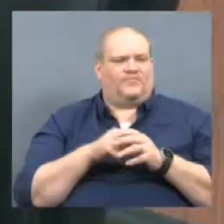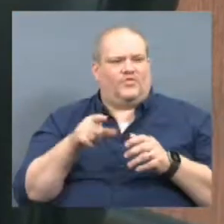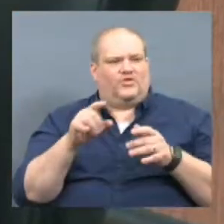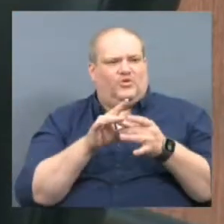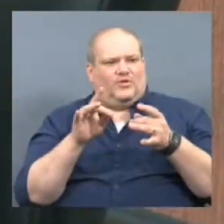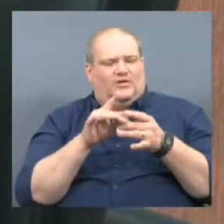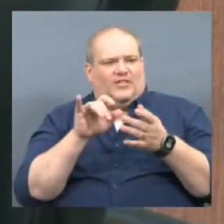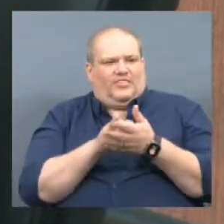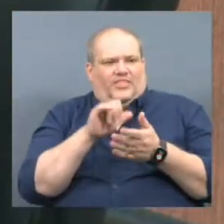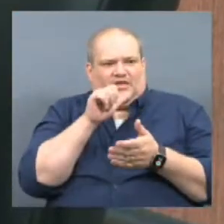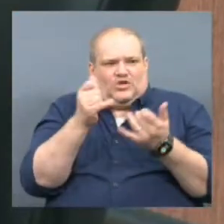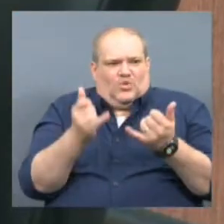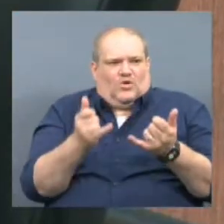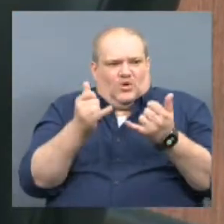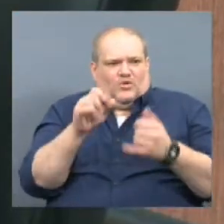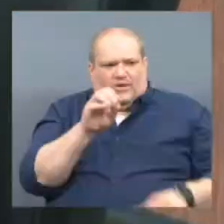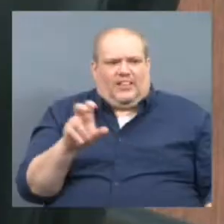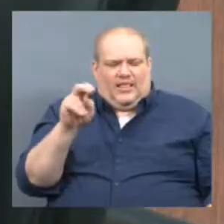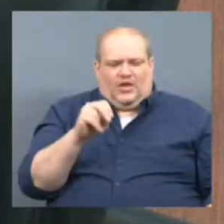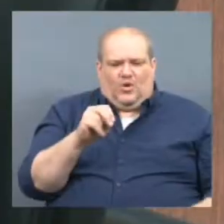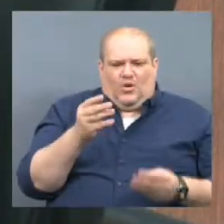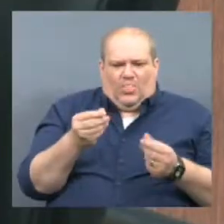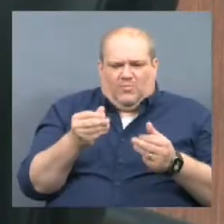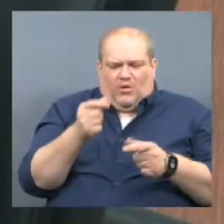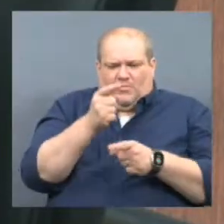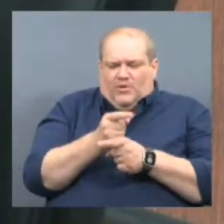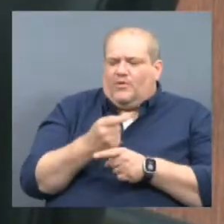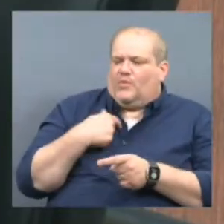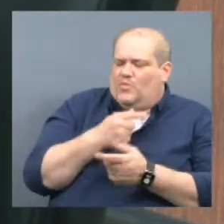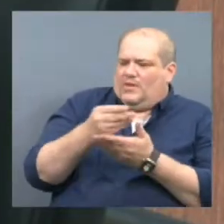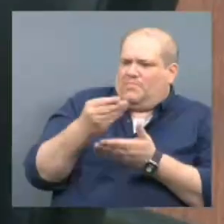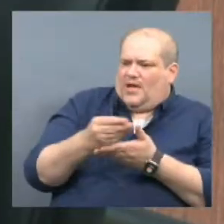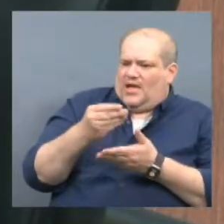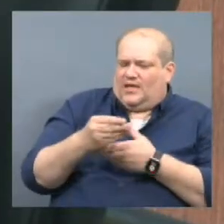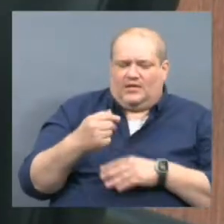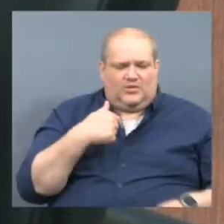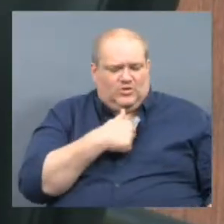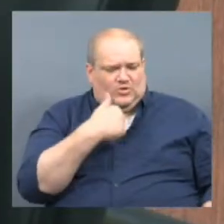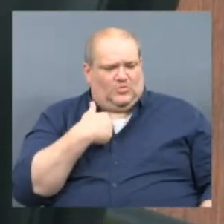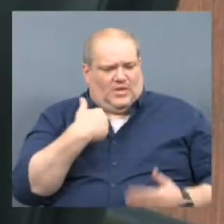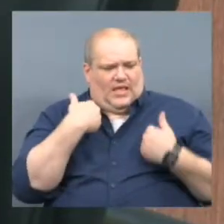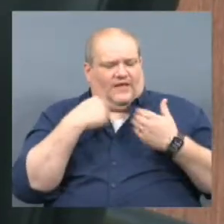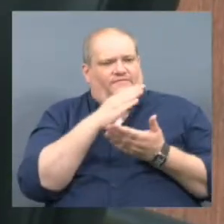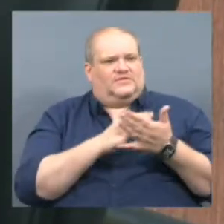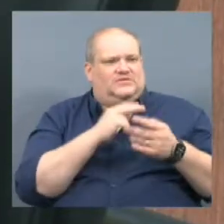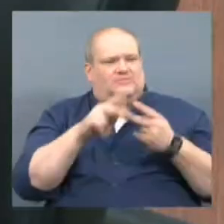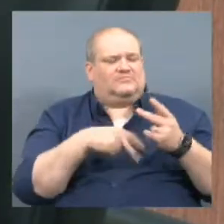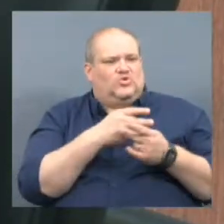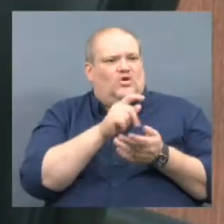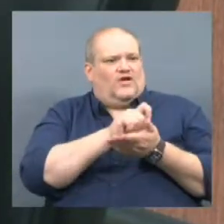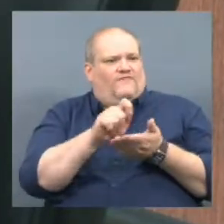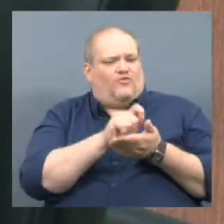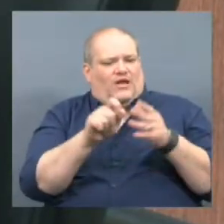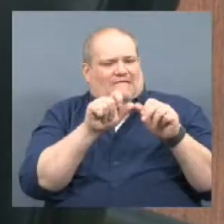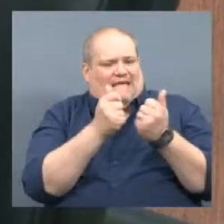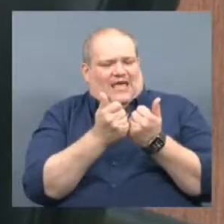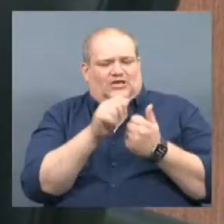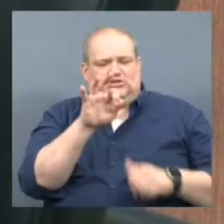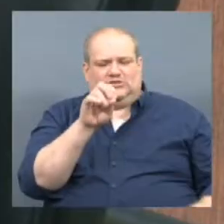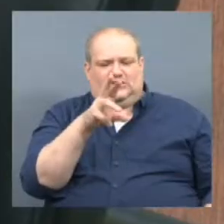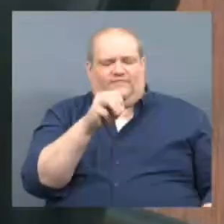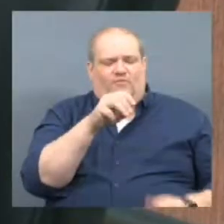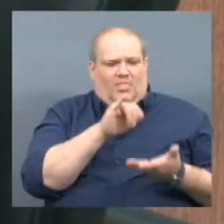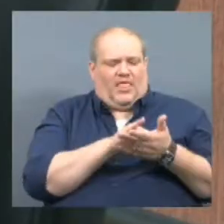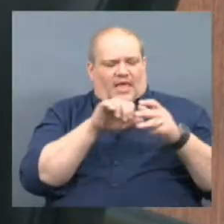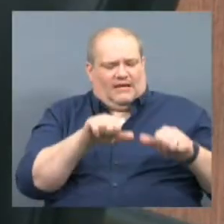indicated that you don't currently own the property, correct? Right, we're buying. Monty, do we have some sort of written agency form stating that they